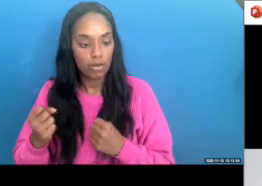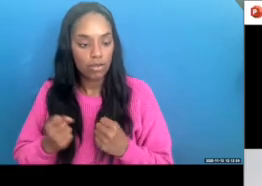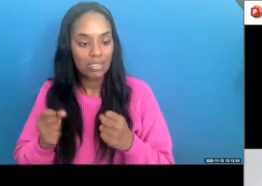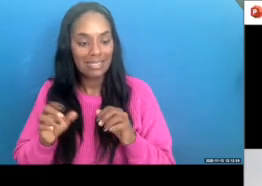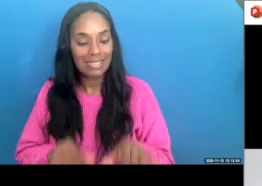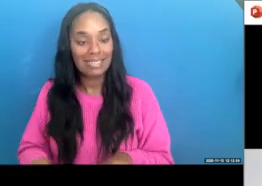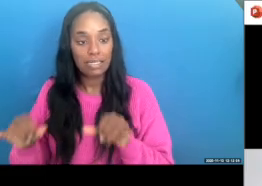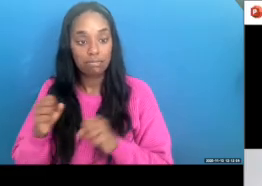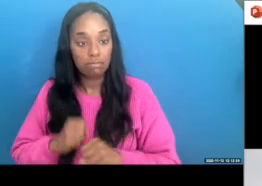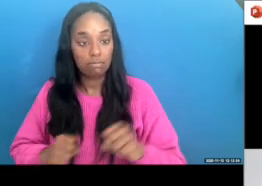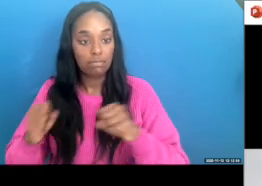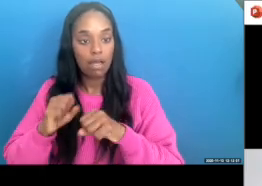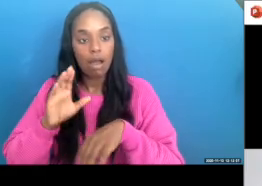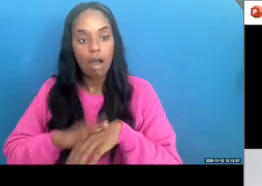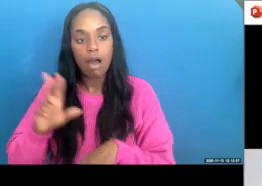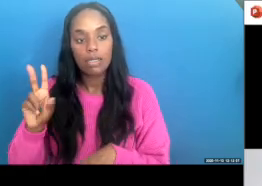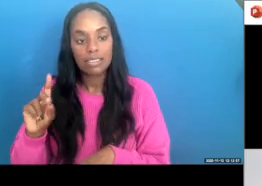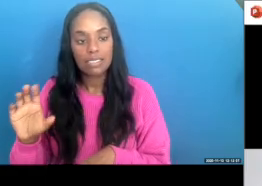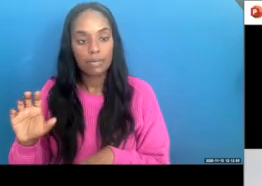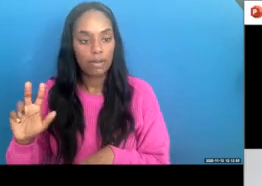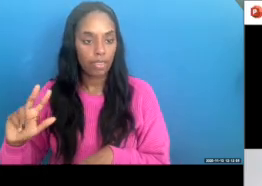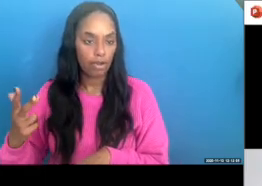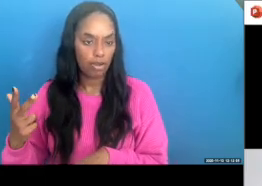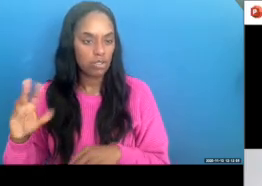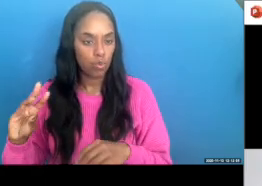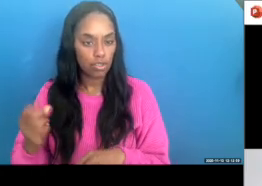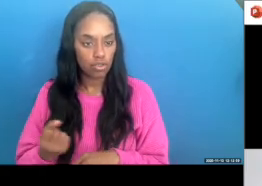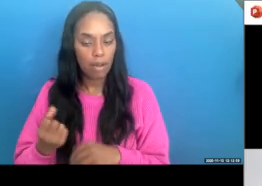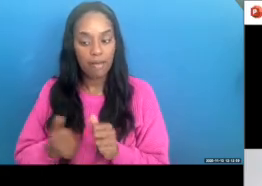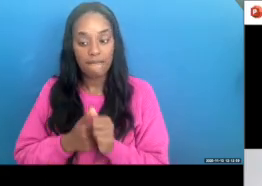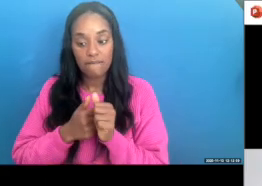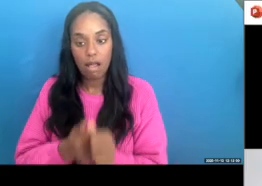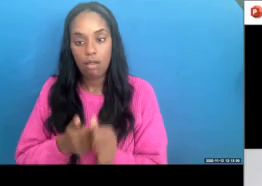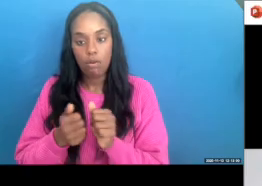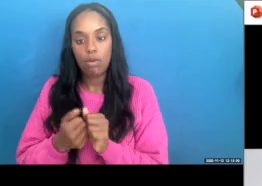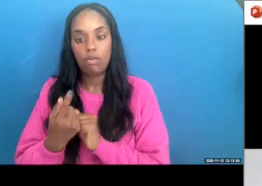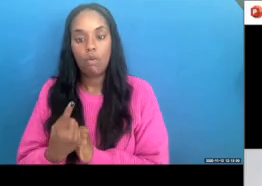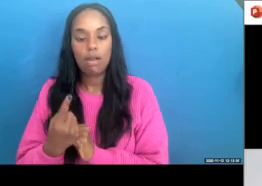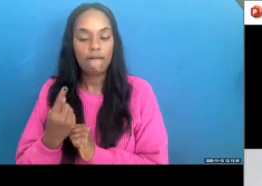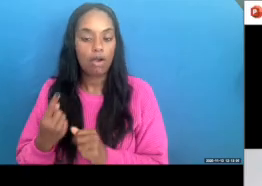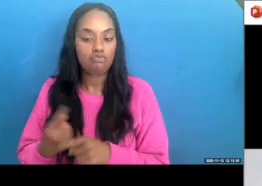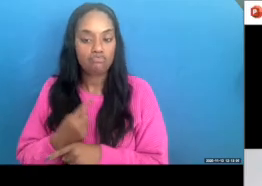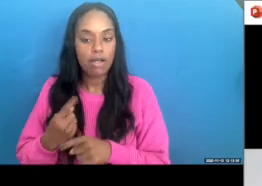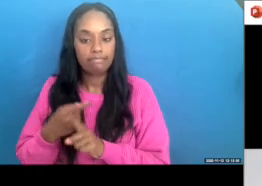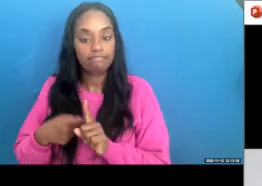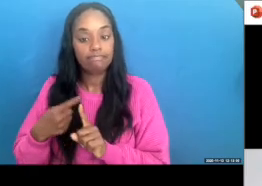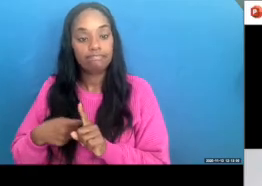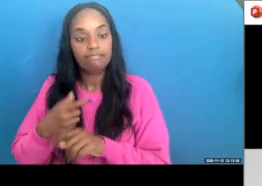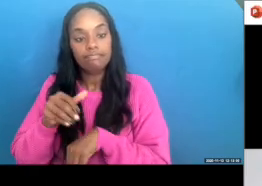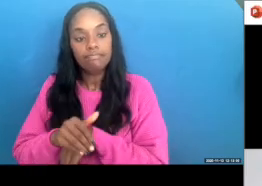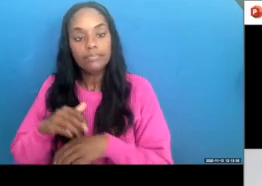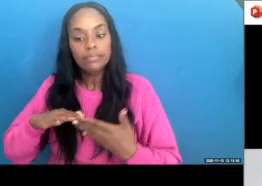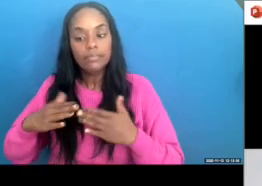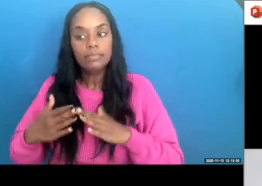opportunities. So following this workshop, we're going to be having our heavy duty vehicle standards and strategies workshop